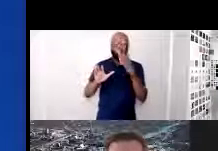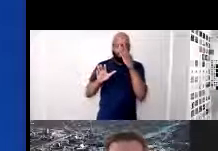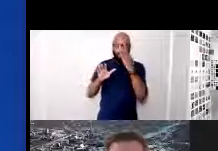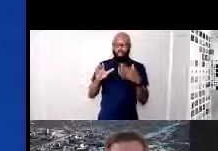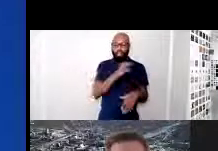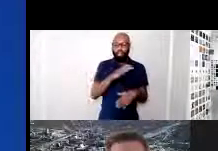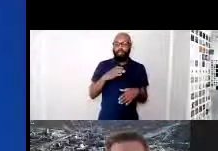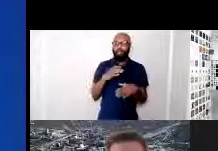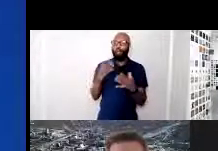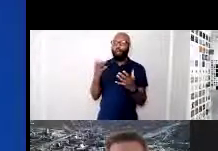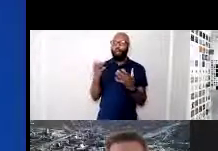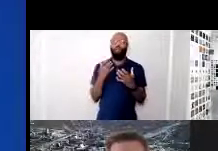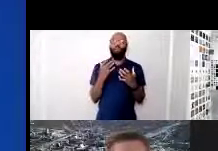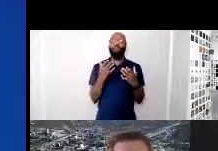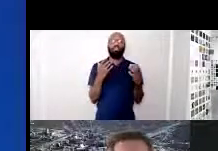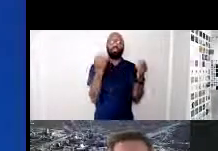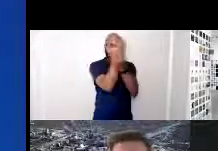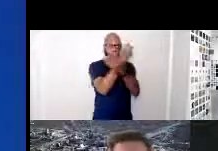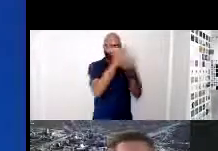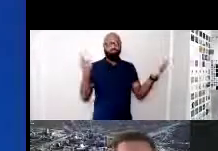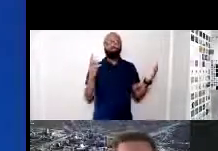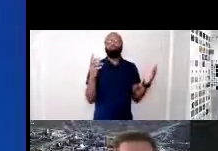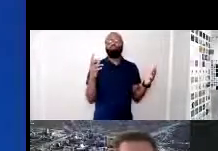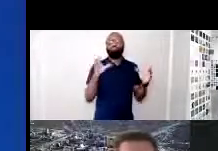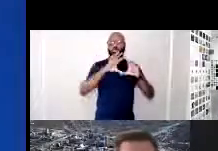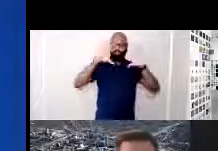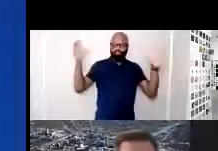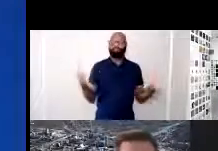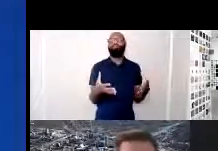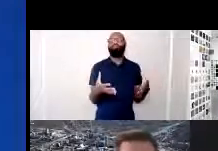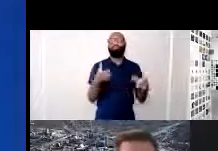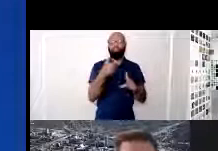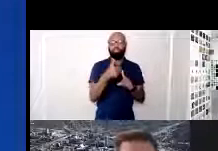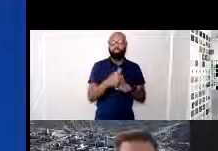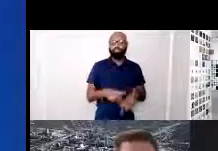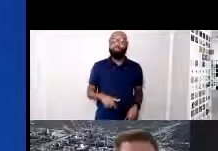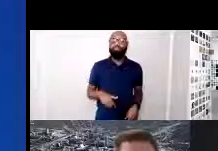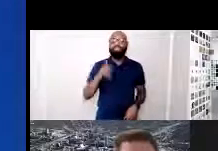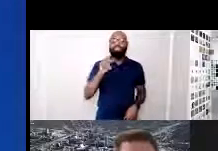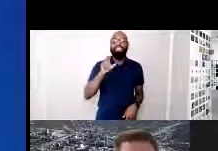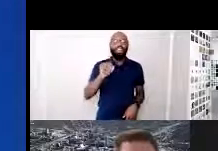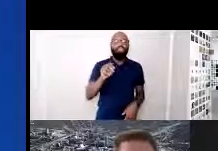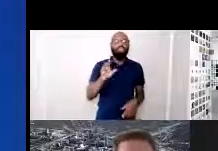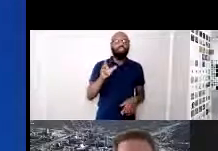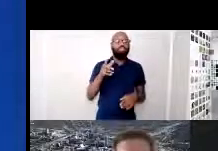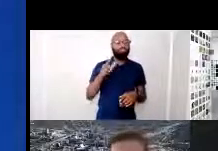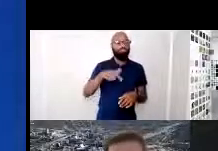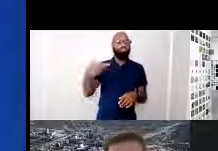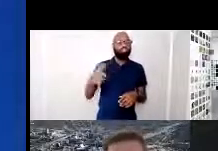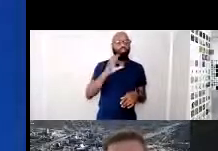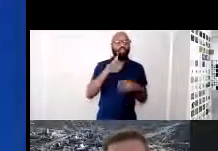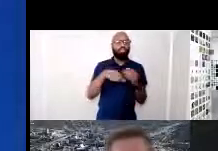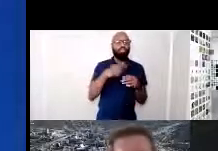group. I'm going to let Kevin jump in and talk about the Creative Community Empowerment Plan, and then we'll go into